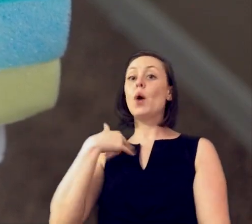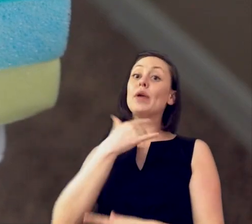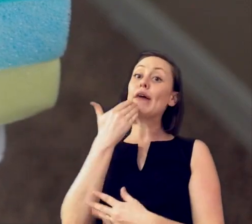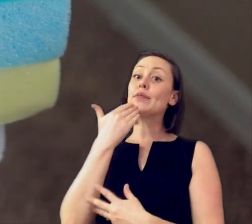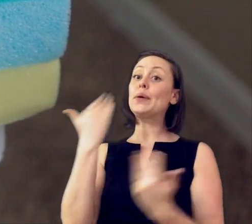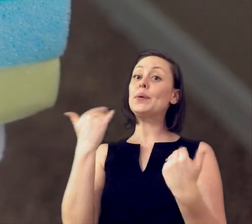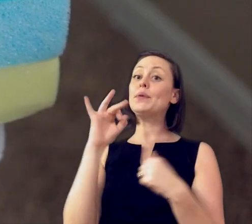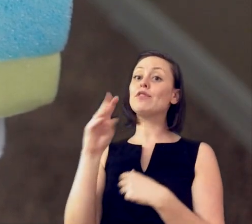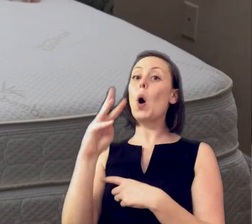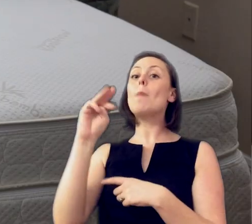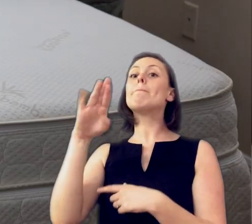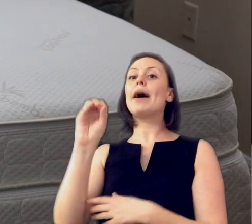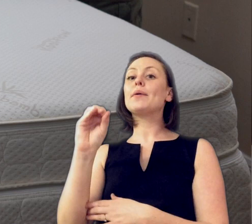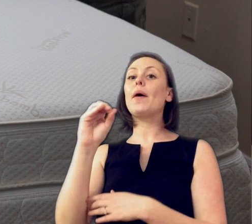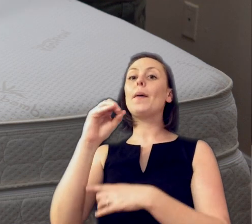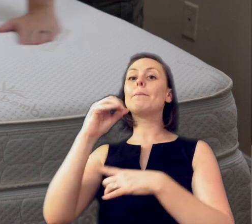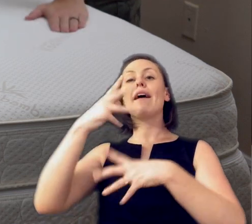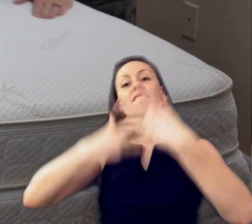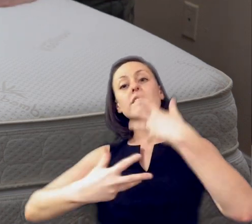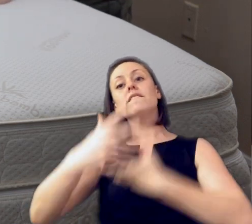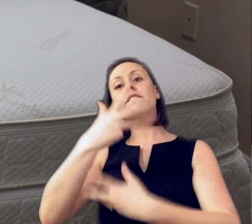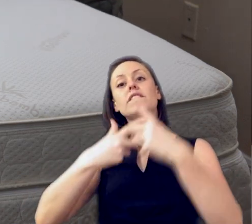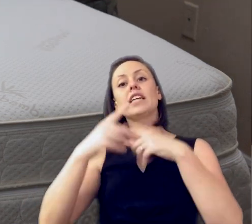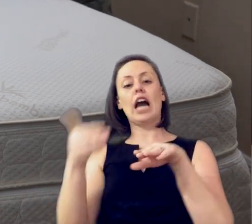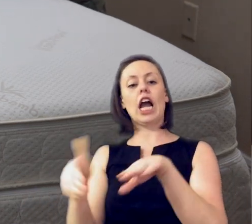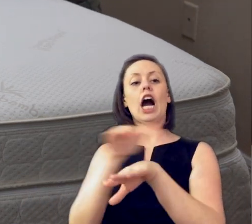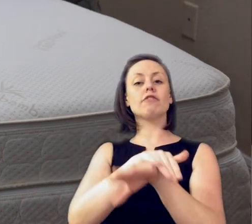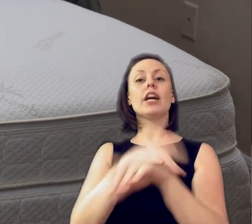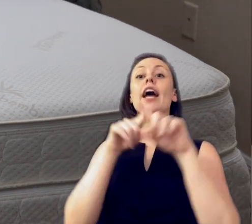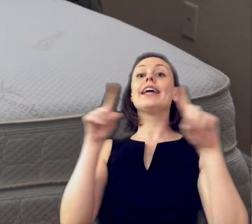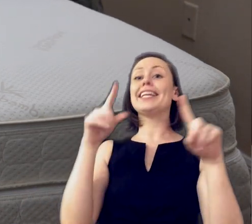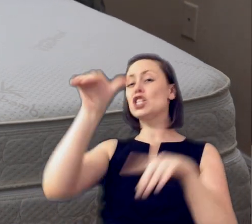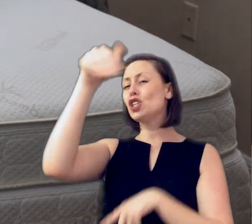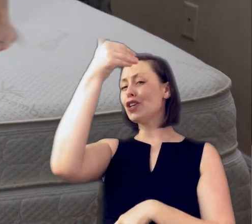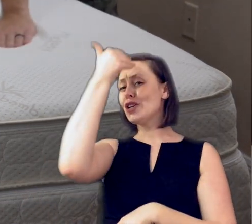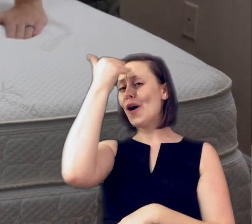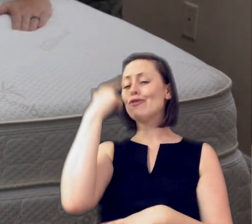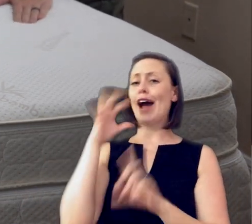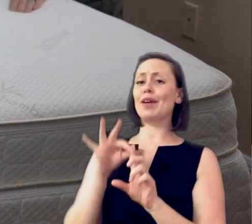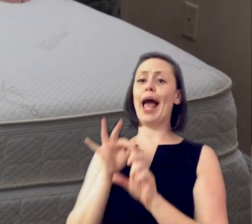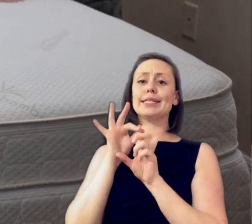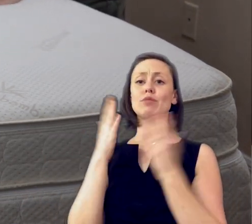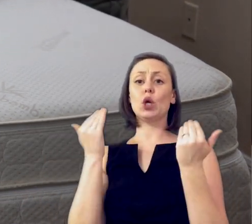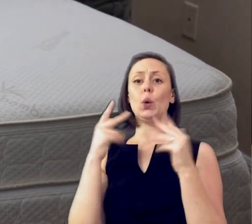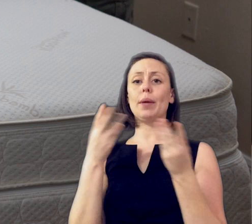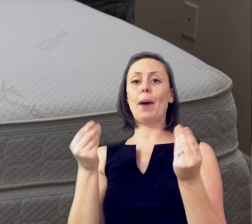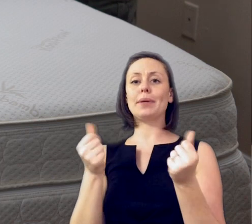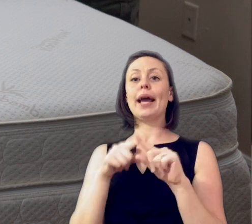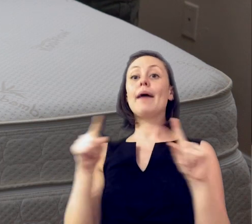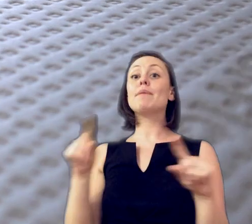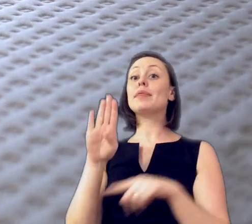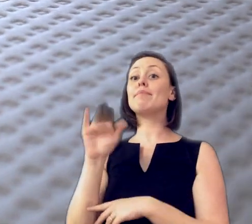CoolFlow micro-vented bamboo viscose covering. The bamboo is known for having exceptional cooling properties.